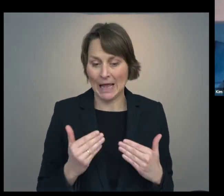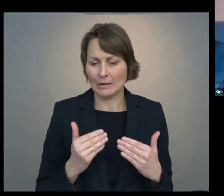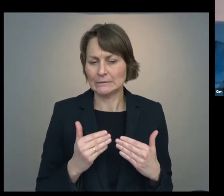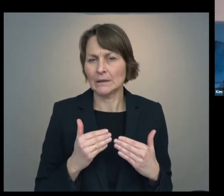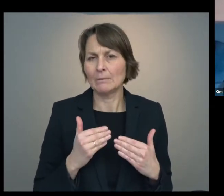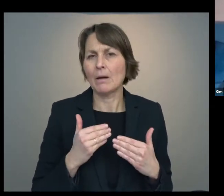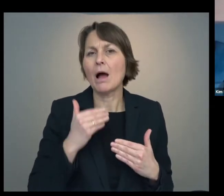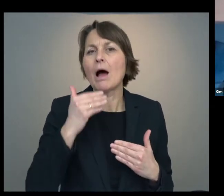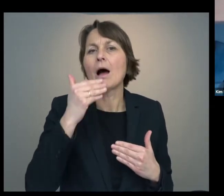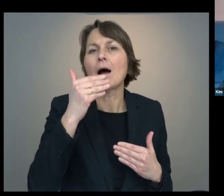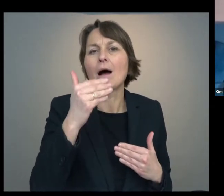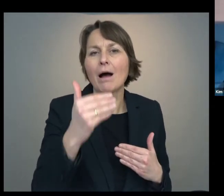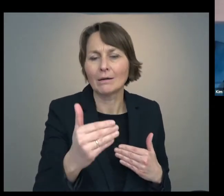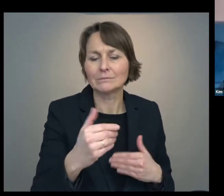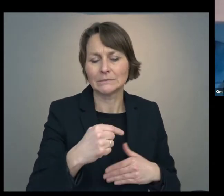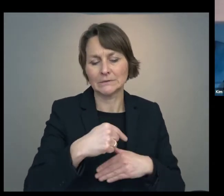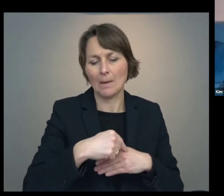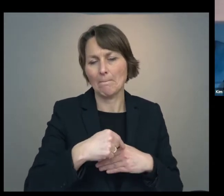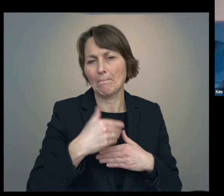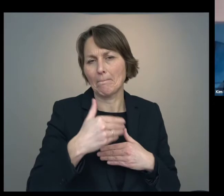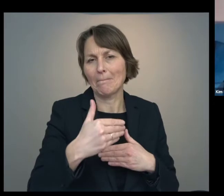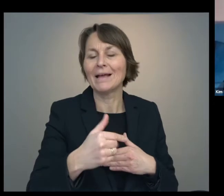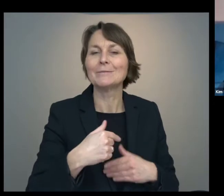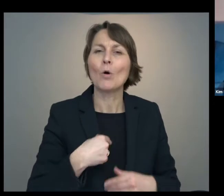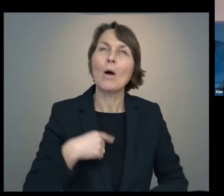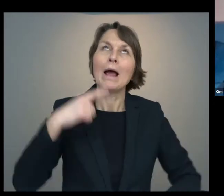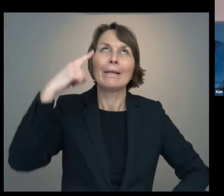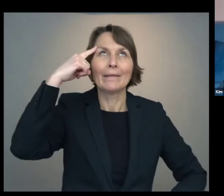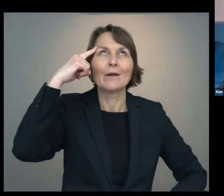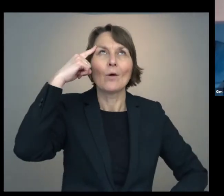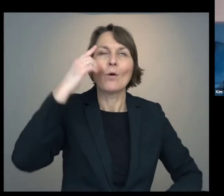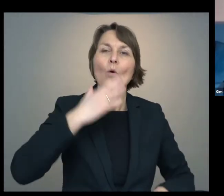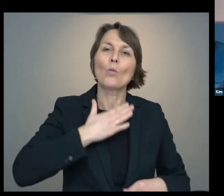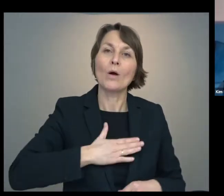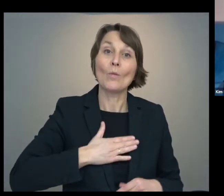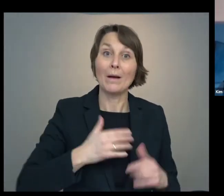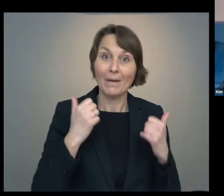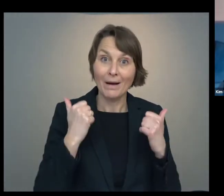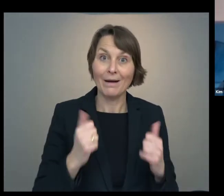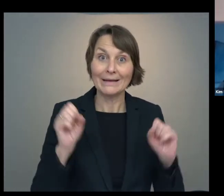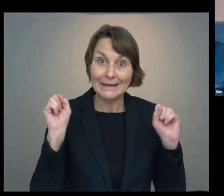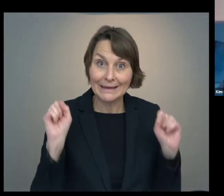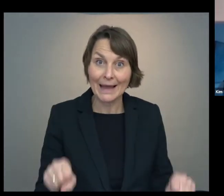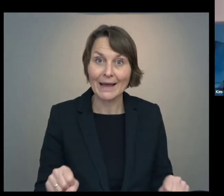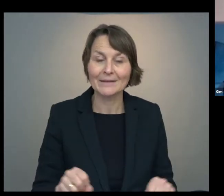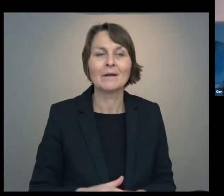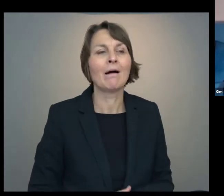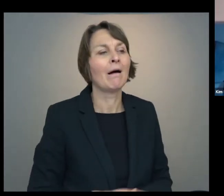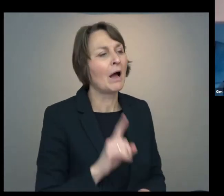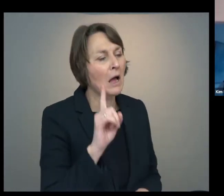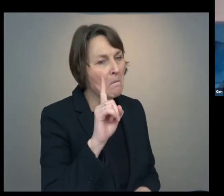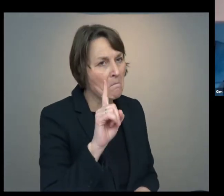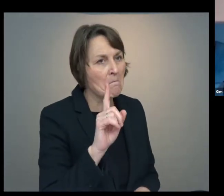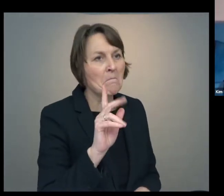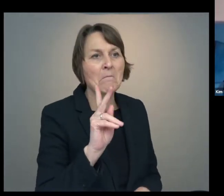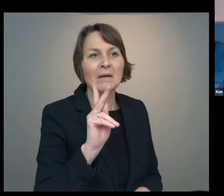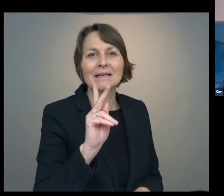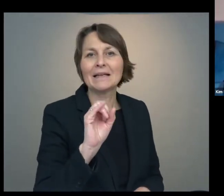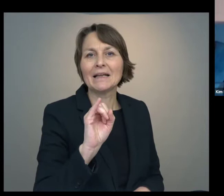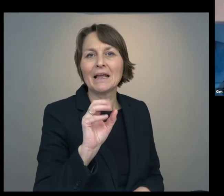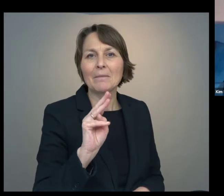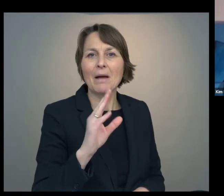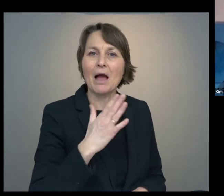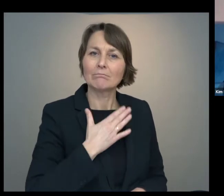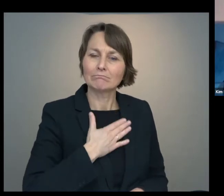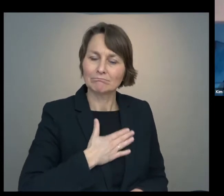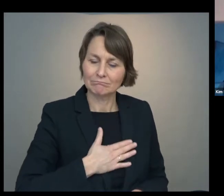But that is a little bit down the line, just to be straight. It's a vision more than a realistic plan right now. I think